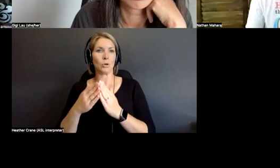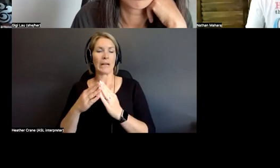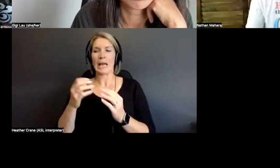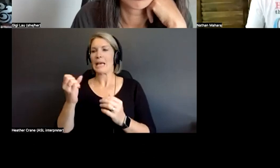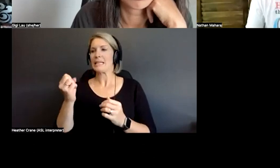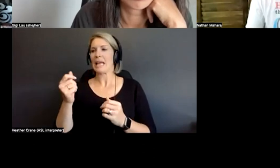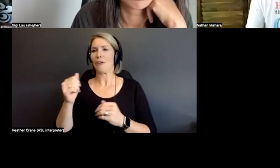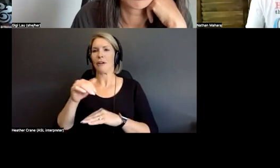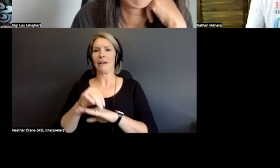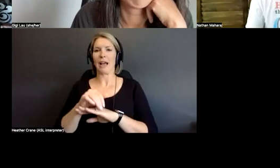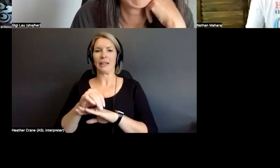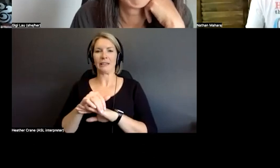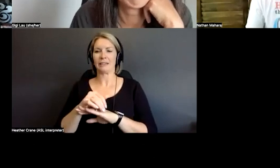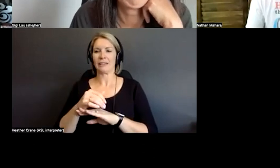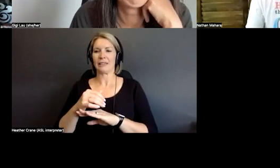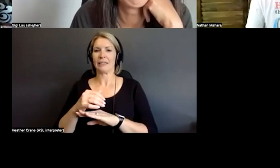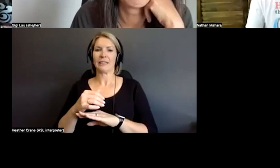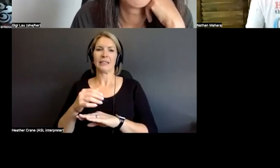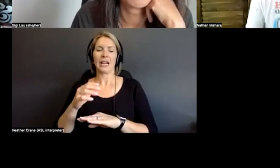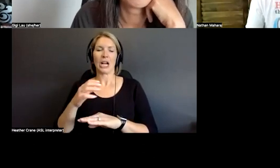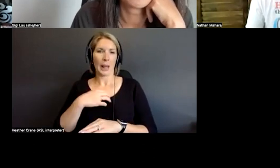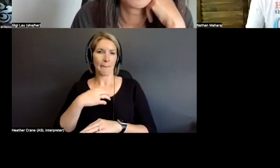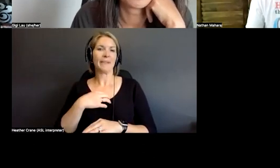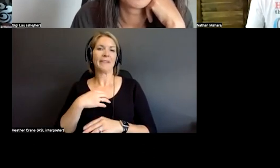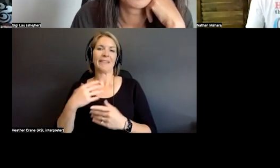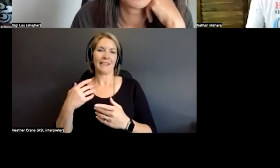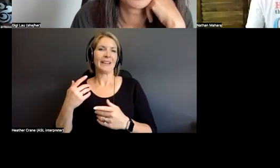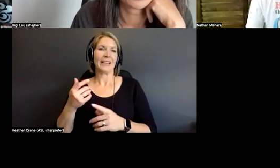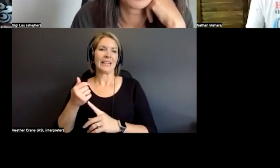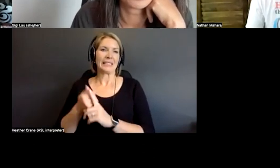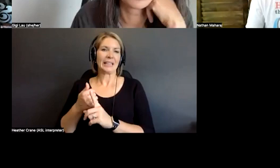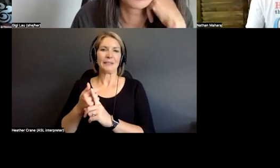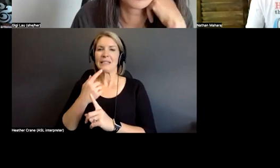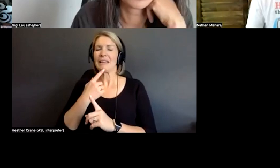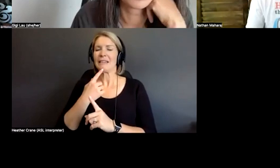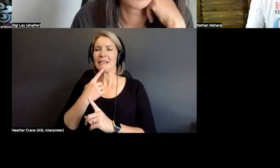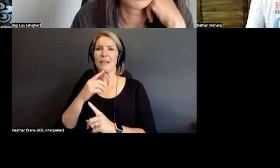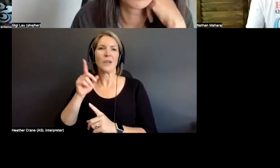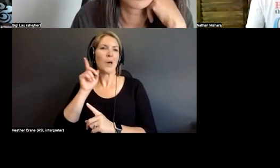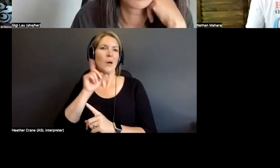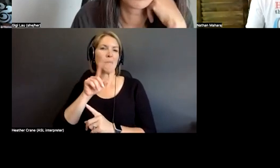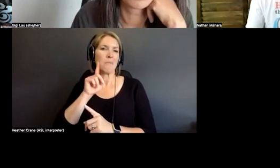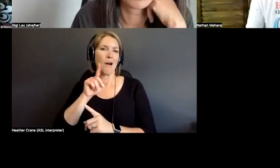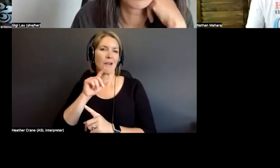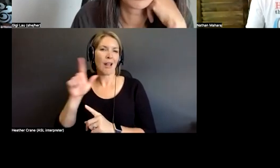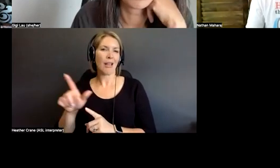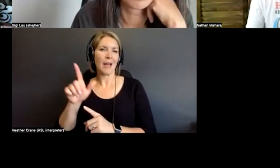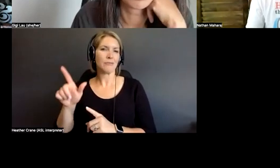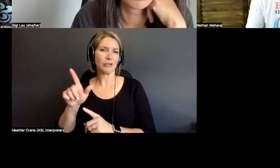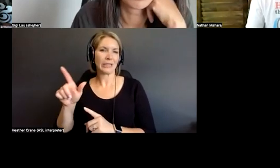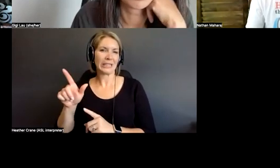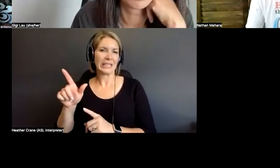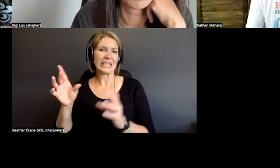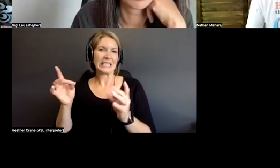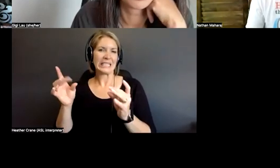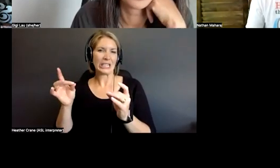one that's not all ripped and bunged up. But it also had, it was a mock library book. So it had a mock library sticker on the back. And I do remember going to that and